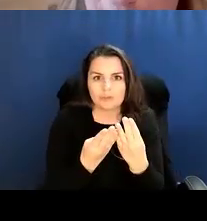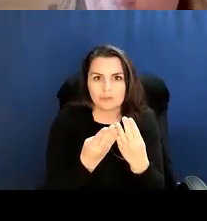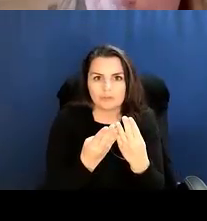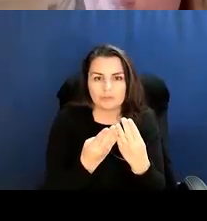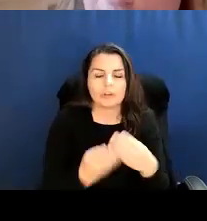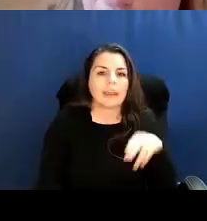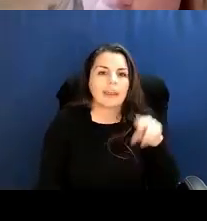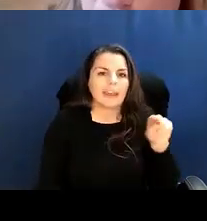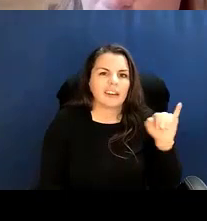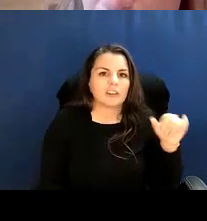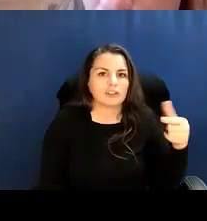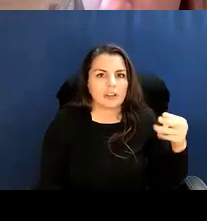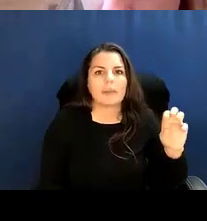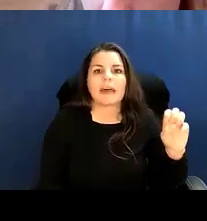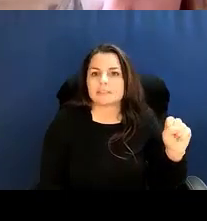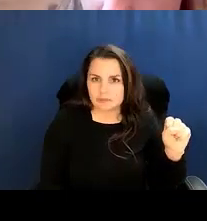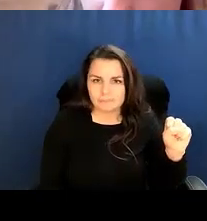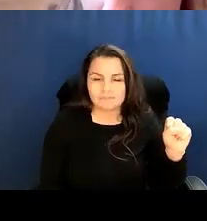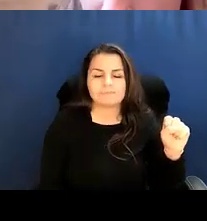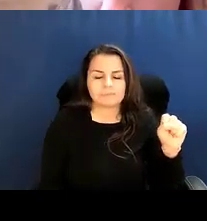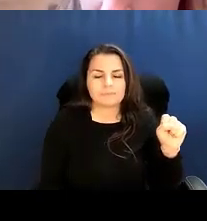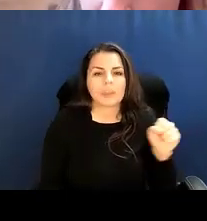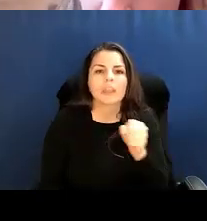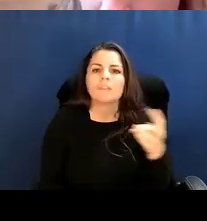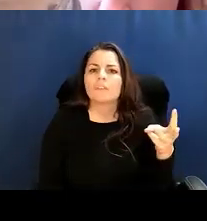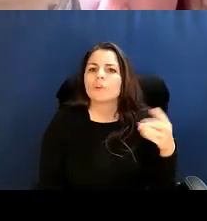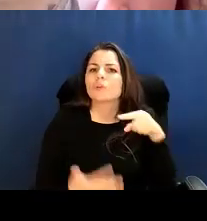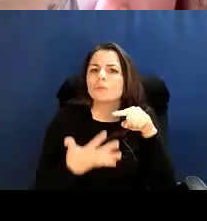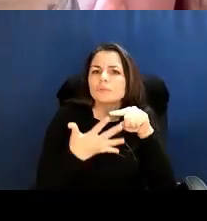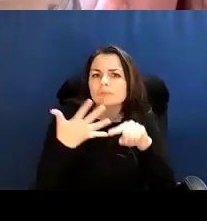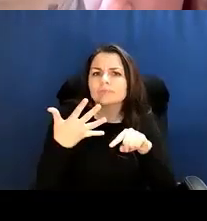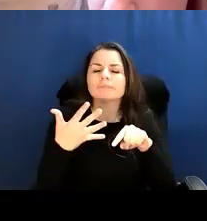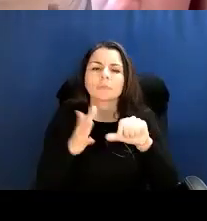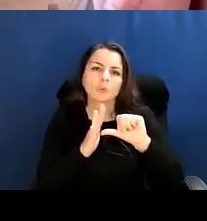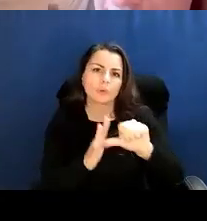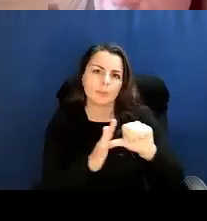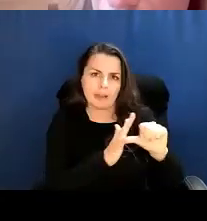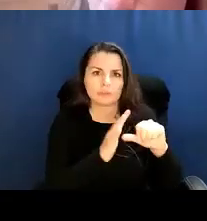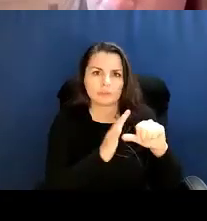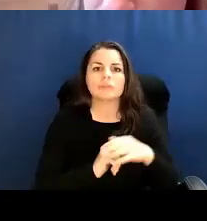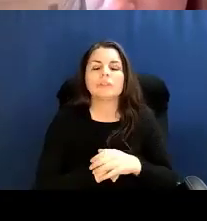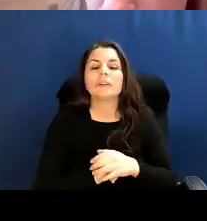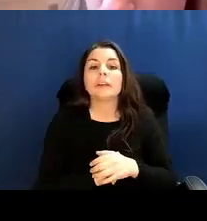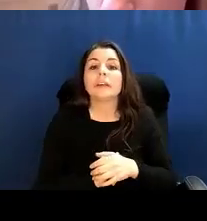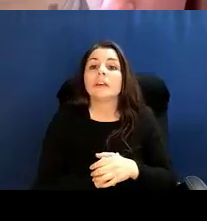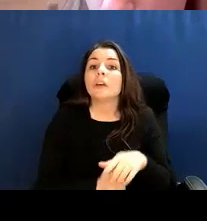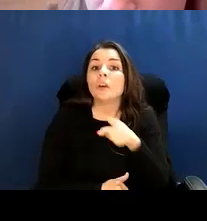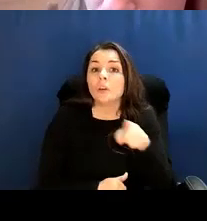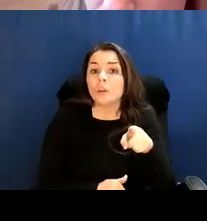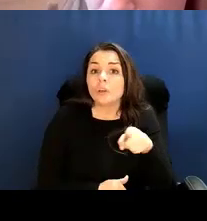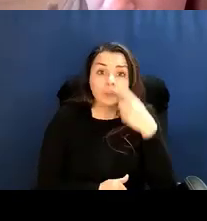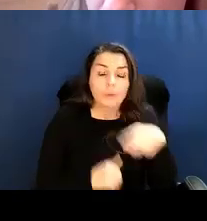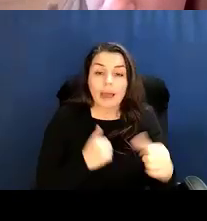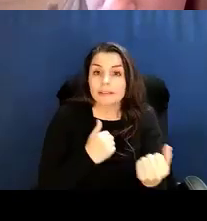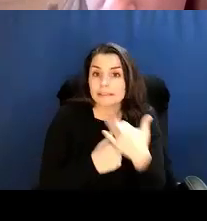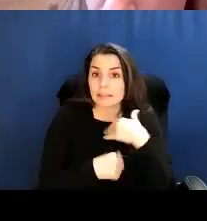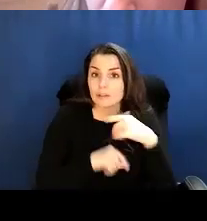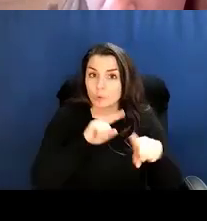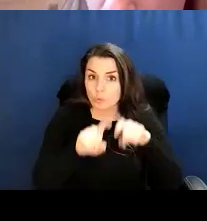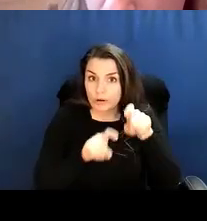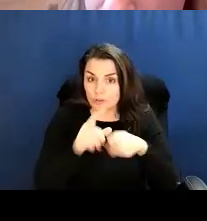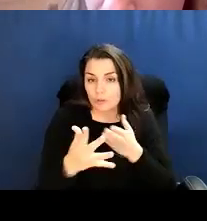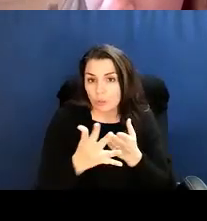NIGMS. Just a couple of housekeeping items. If you can send us your questions